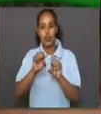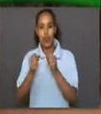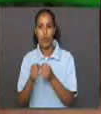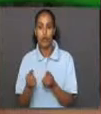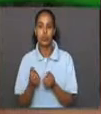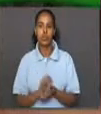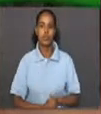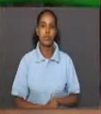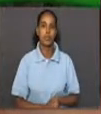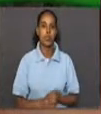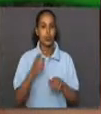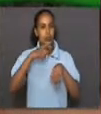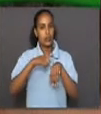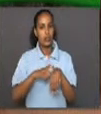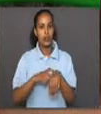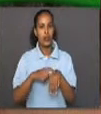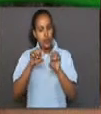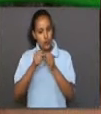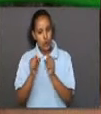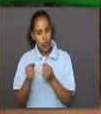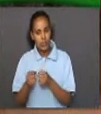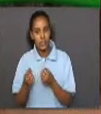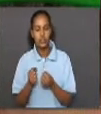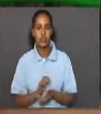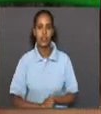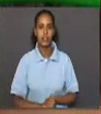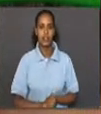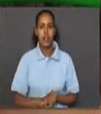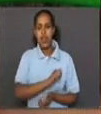decompose. During